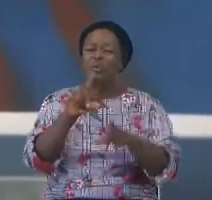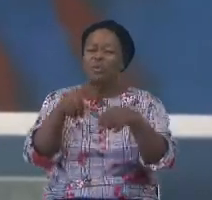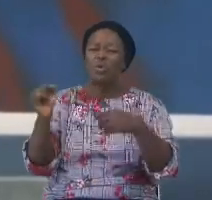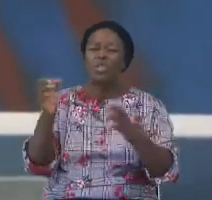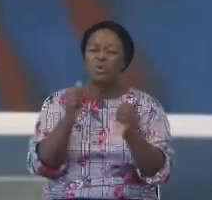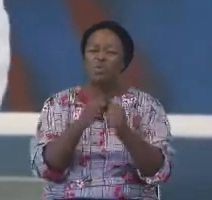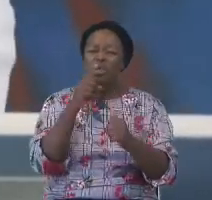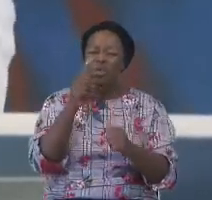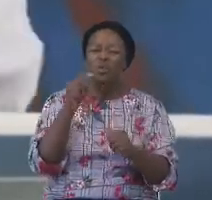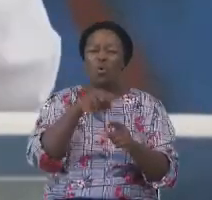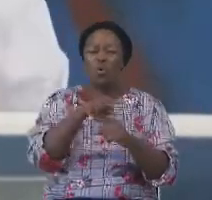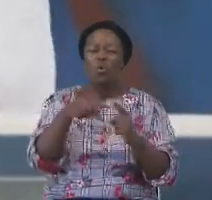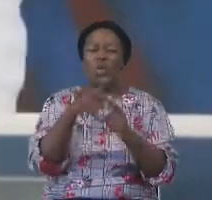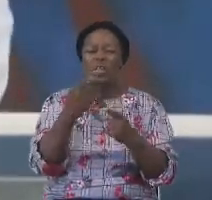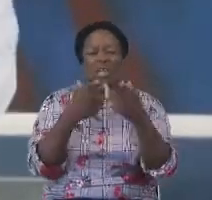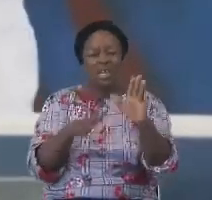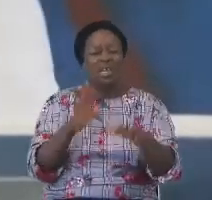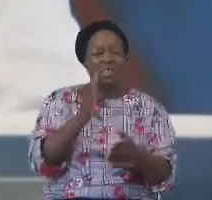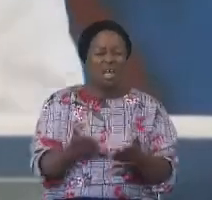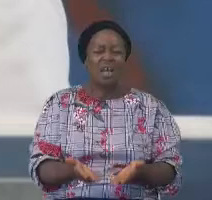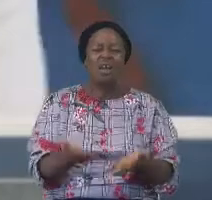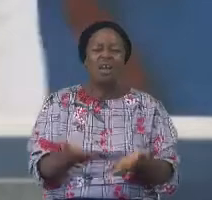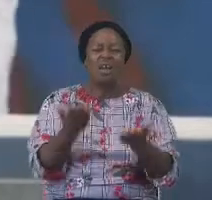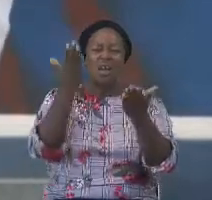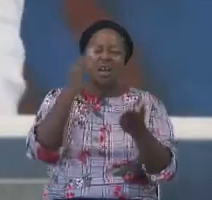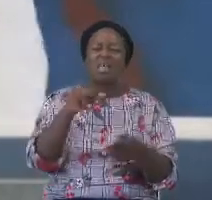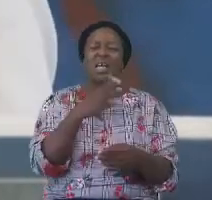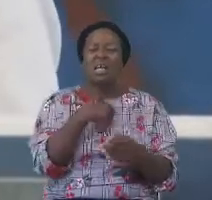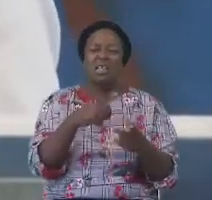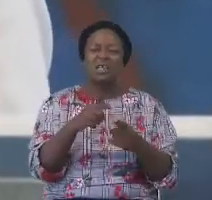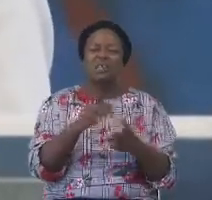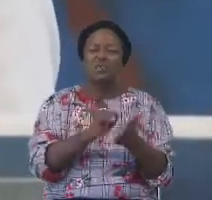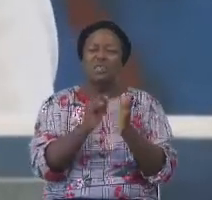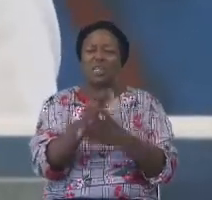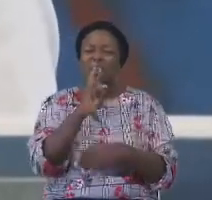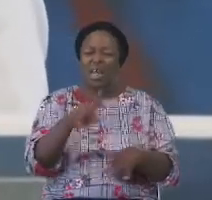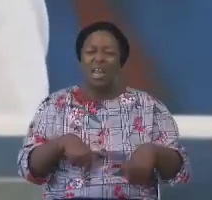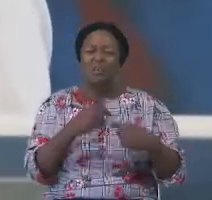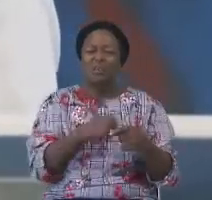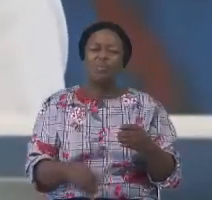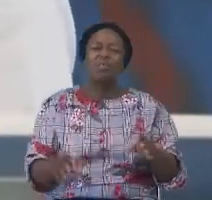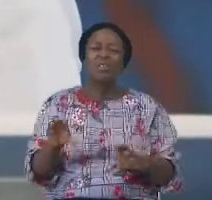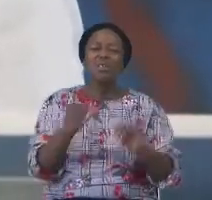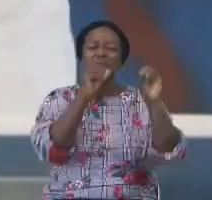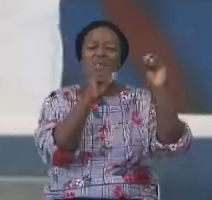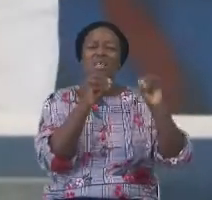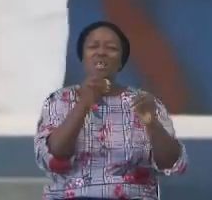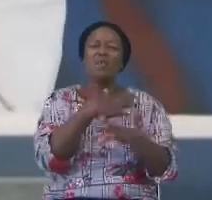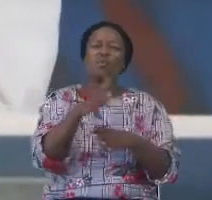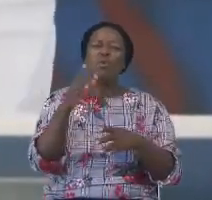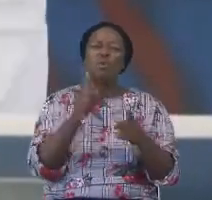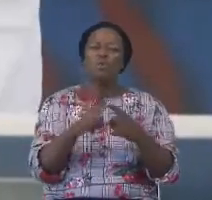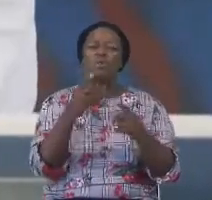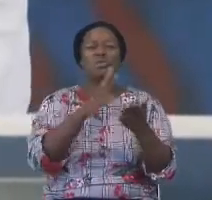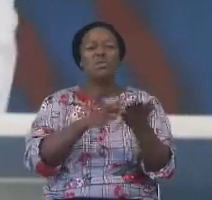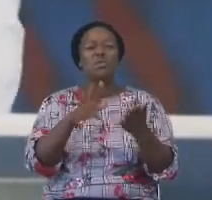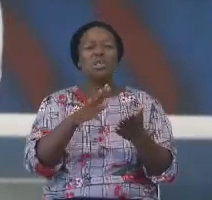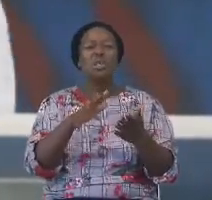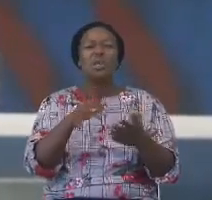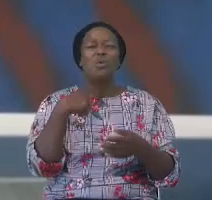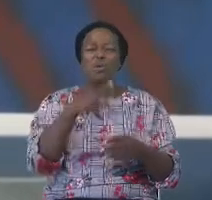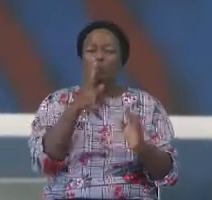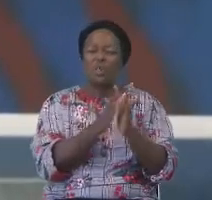glory that they assure us of going with you when the dead shall rise and then those who are